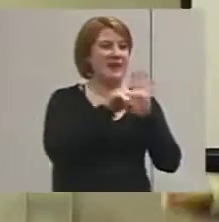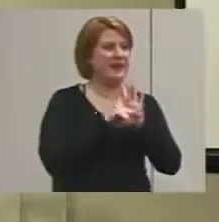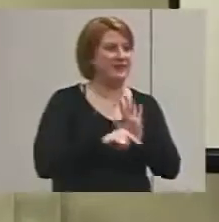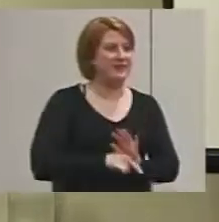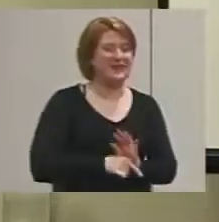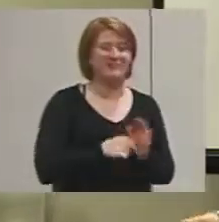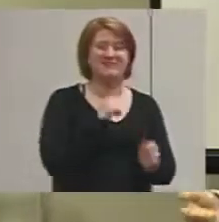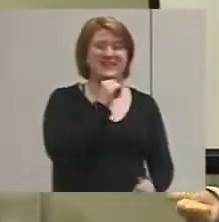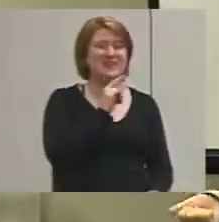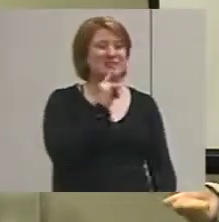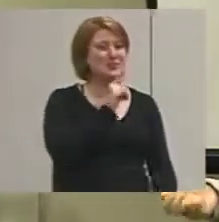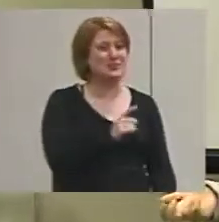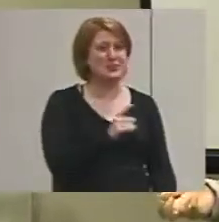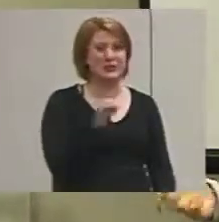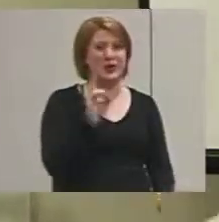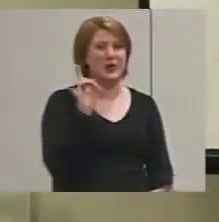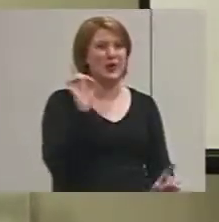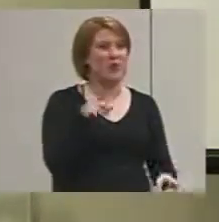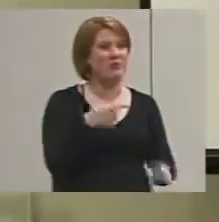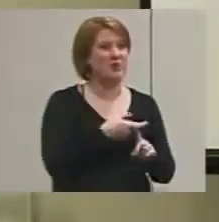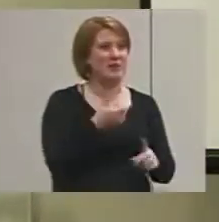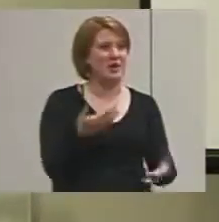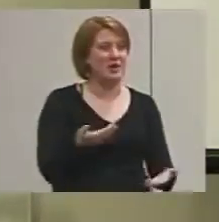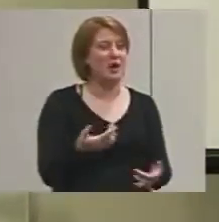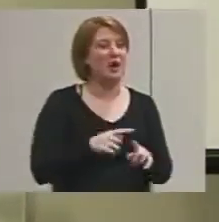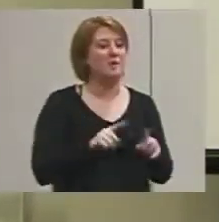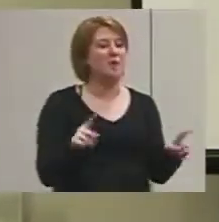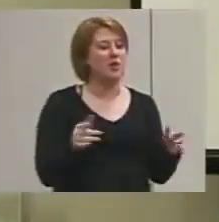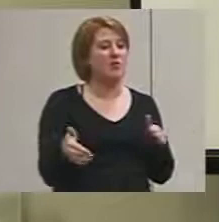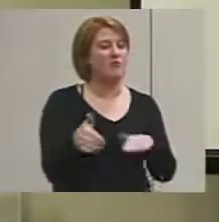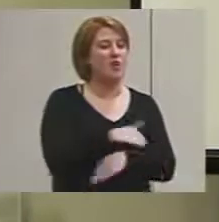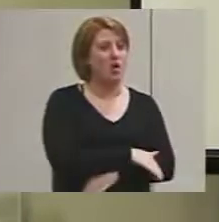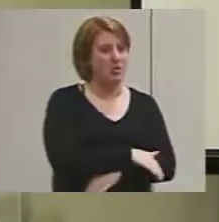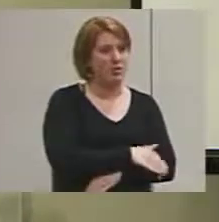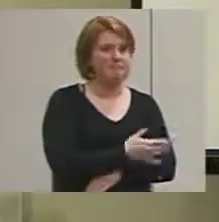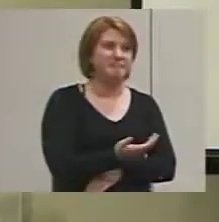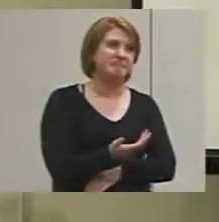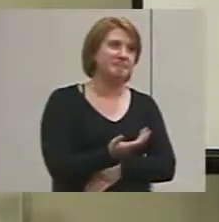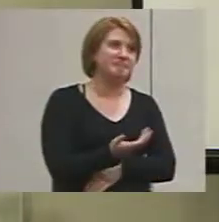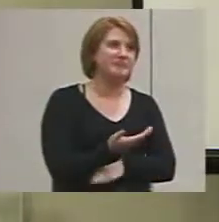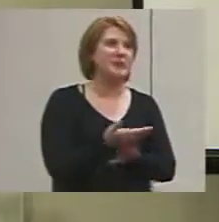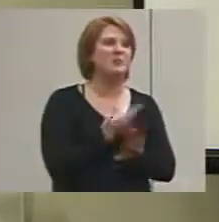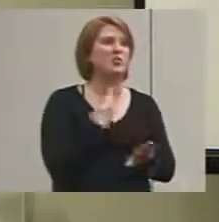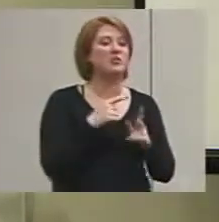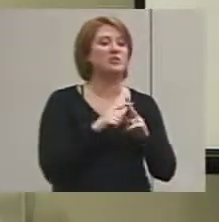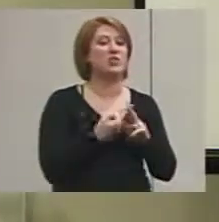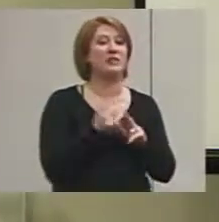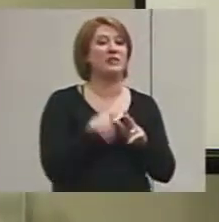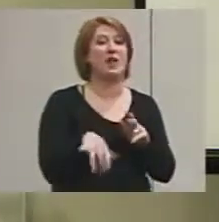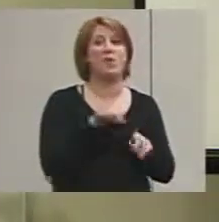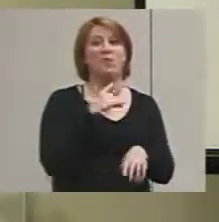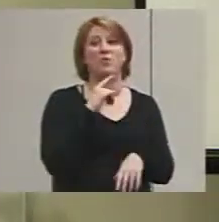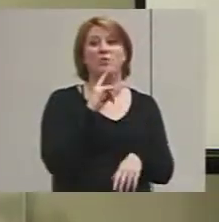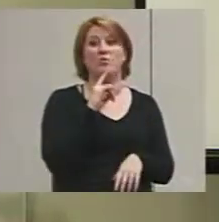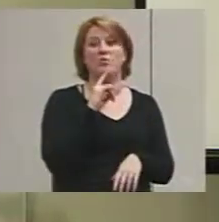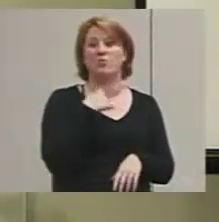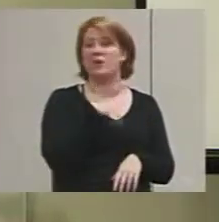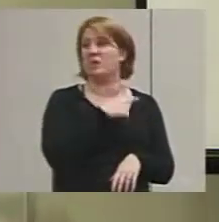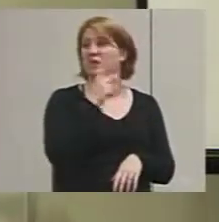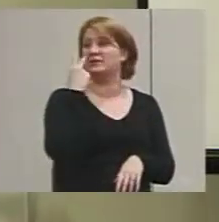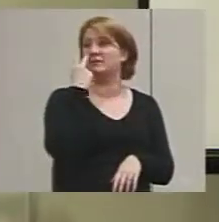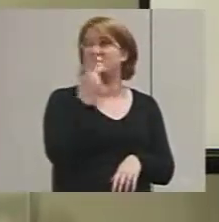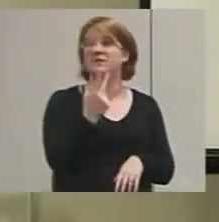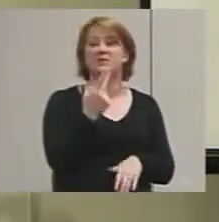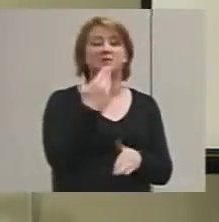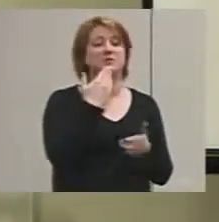really sure where we're going to go with that. But overall, before we started that, we were really seeing